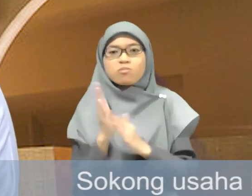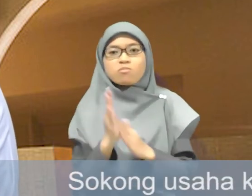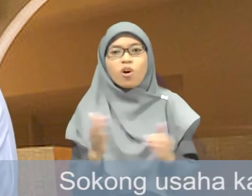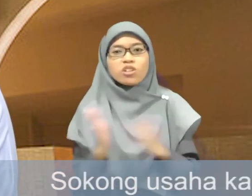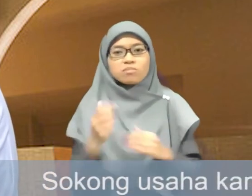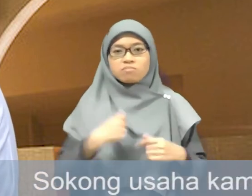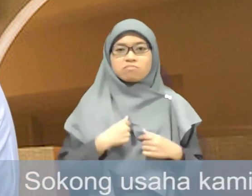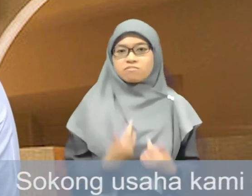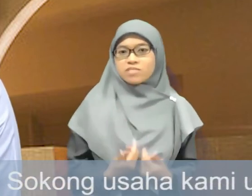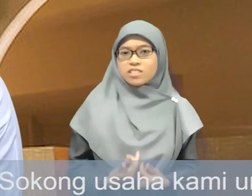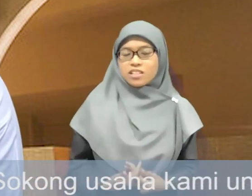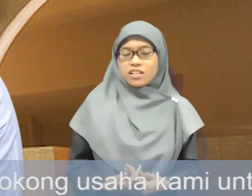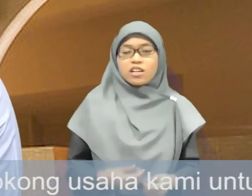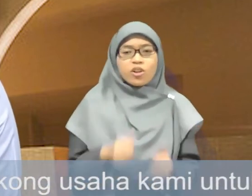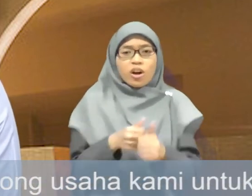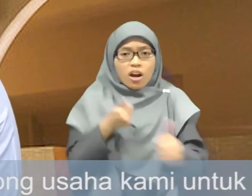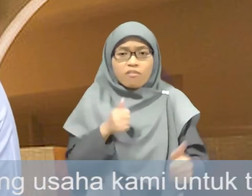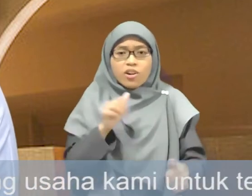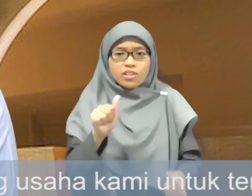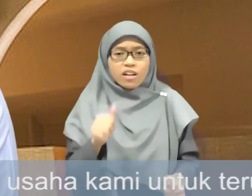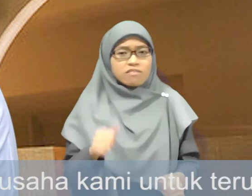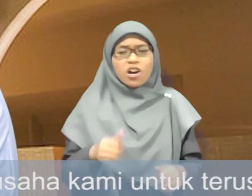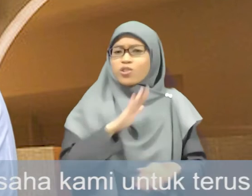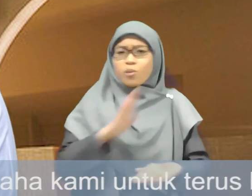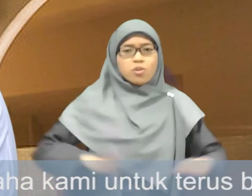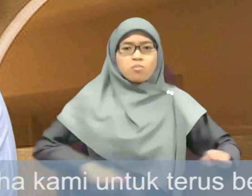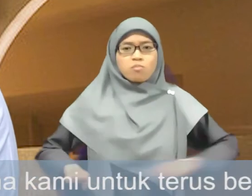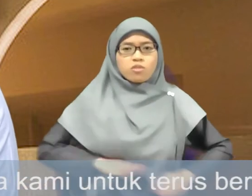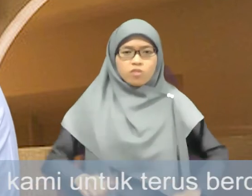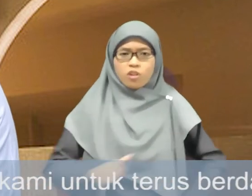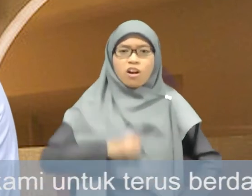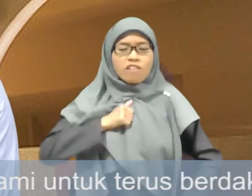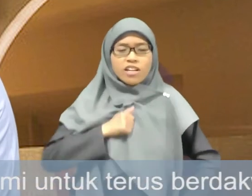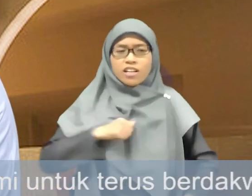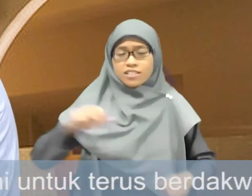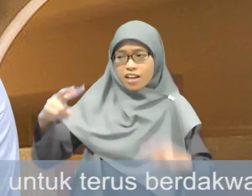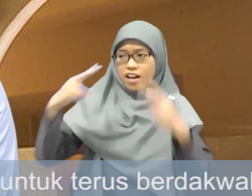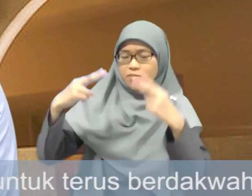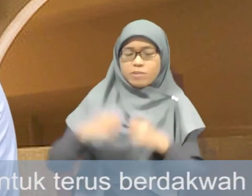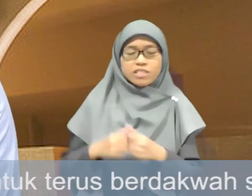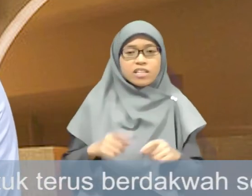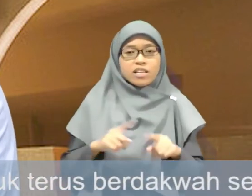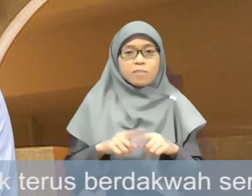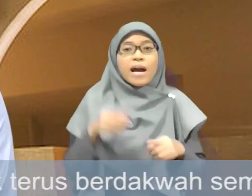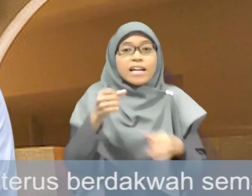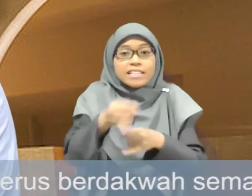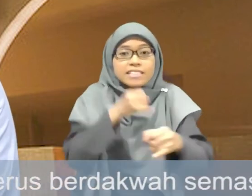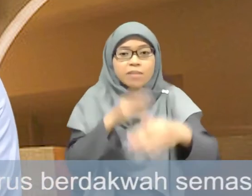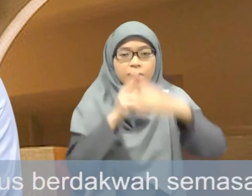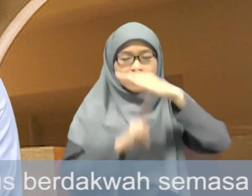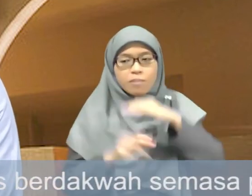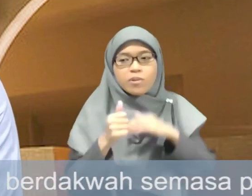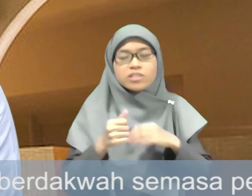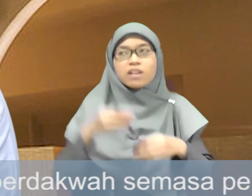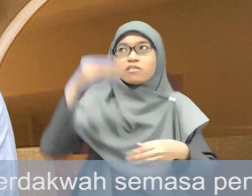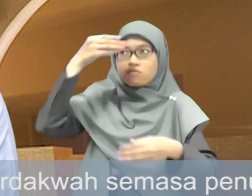people so that they can emulate what we do and incorporate it in their daily lives. May Allah subhanahu wa ta'ala ease our affairs